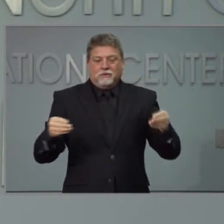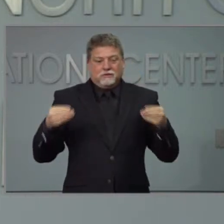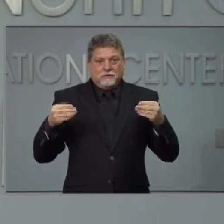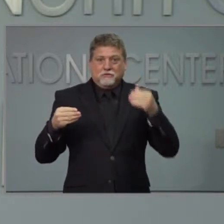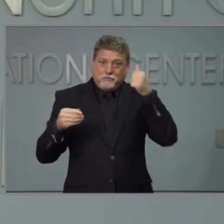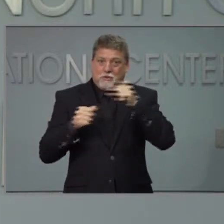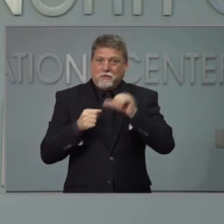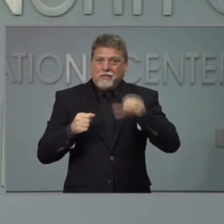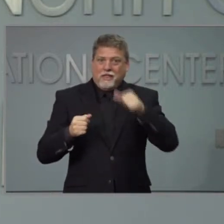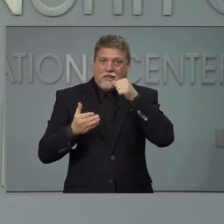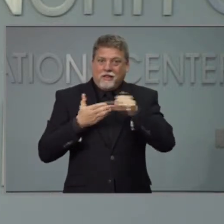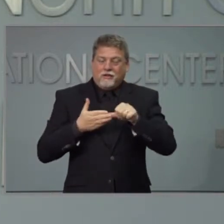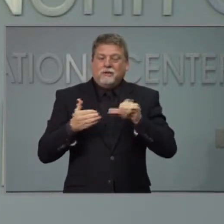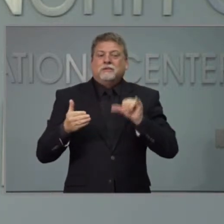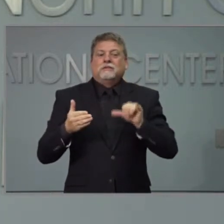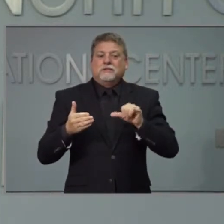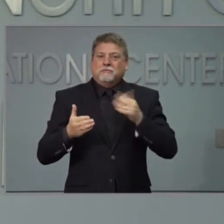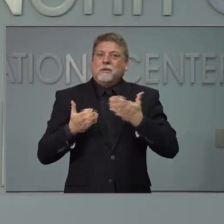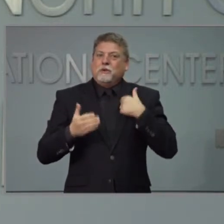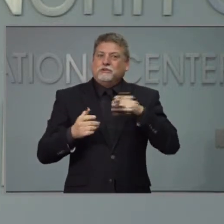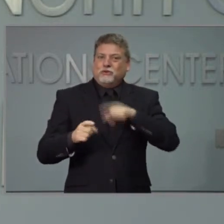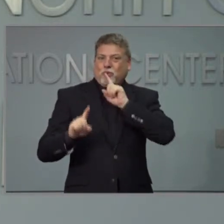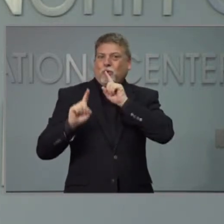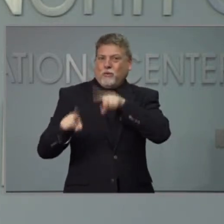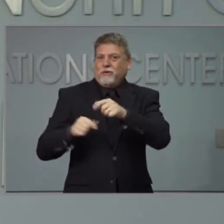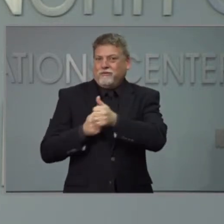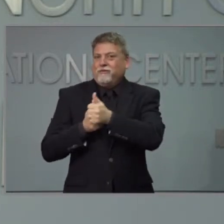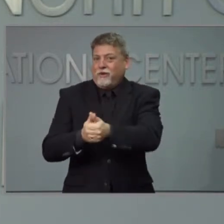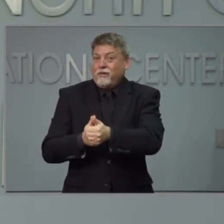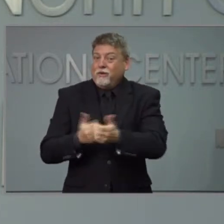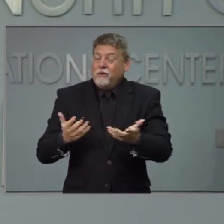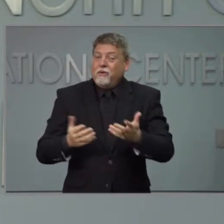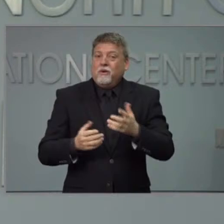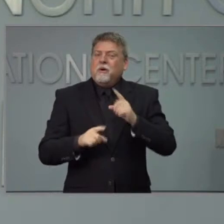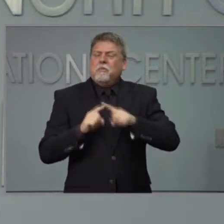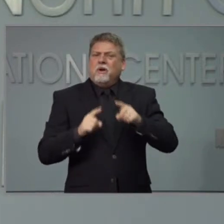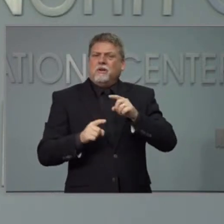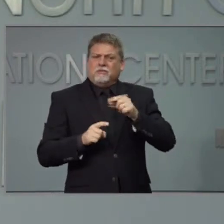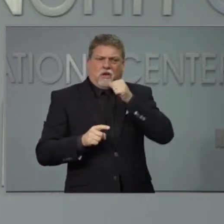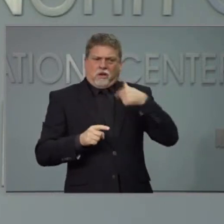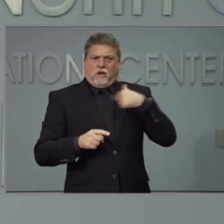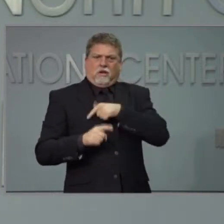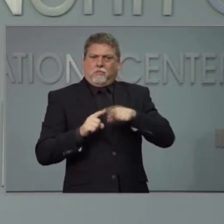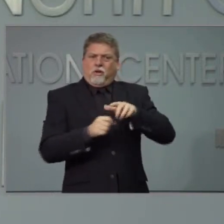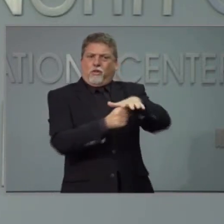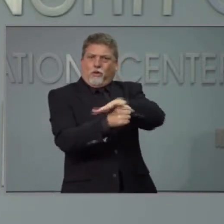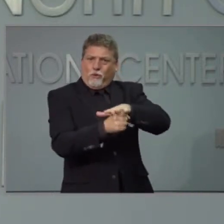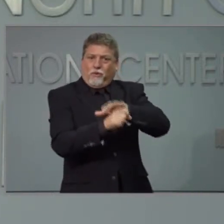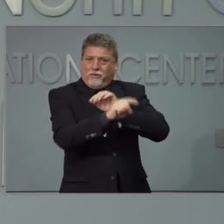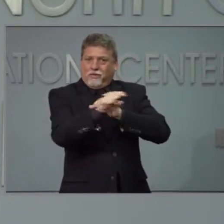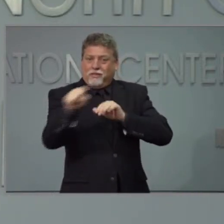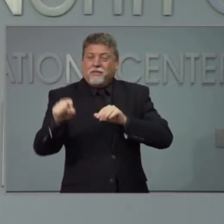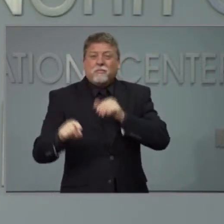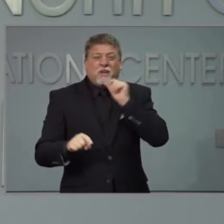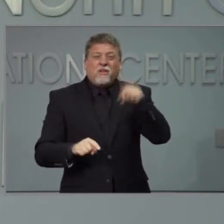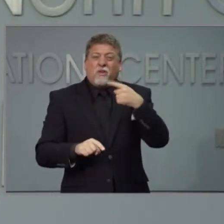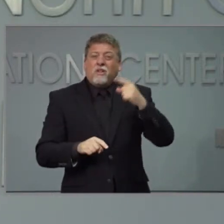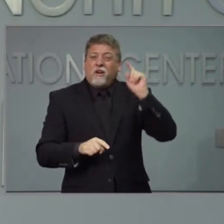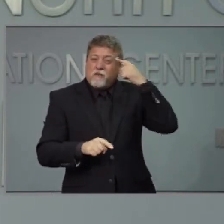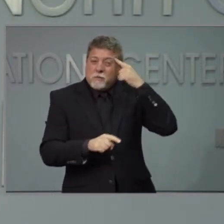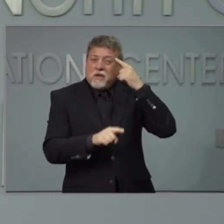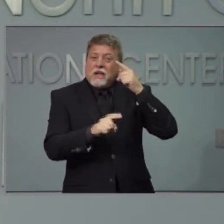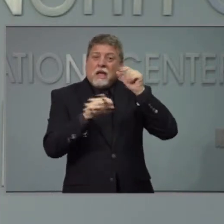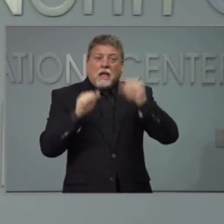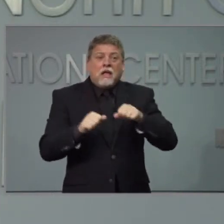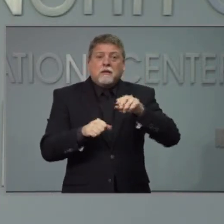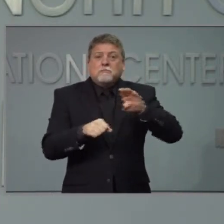county, not just the public officials, but the business owners, the faith community, people who live there. And